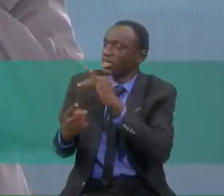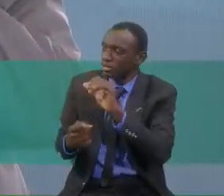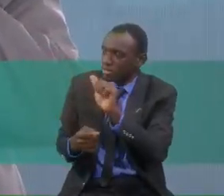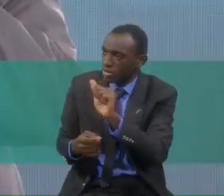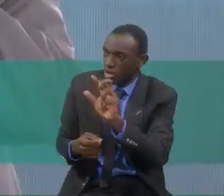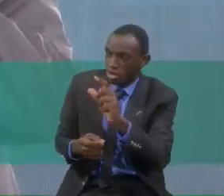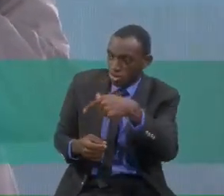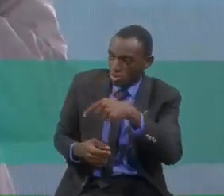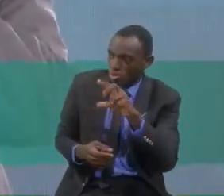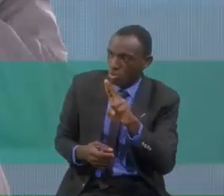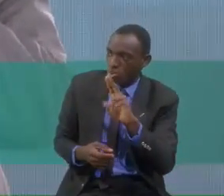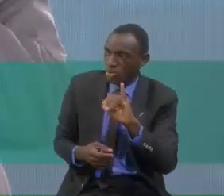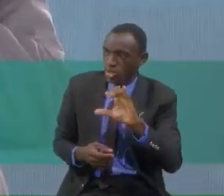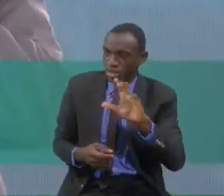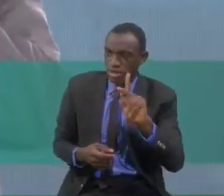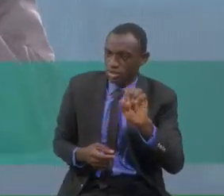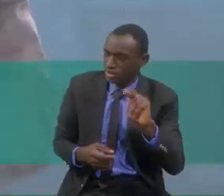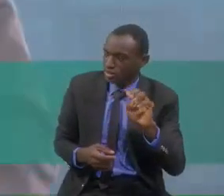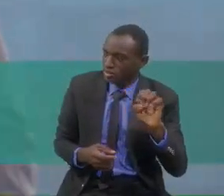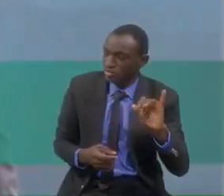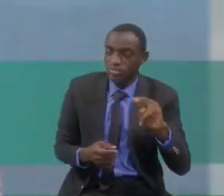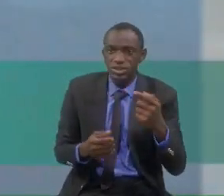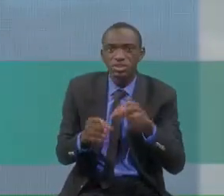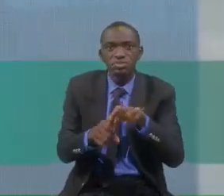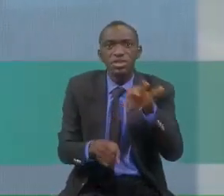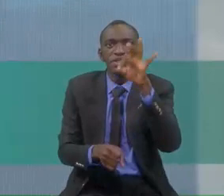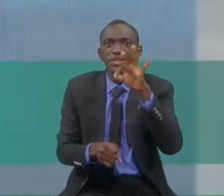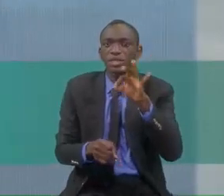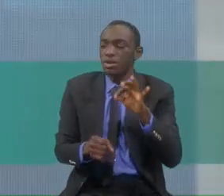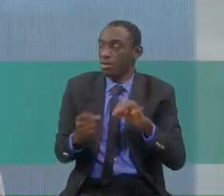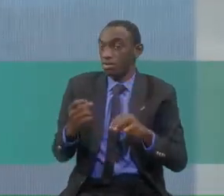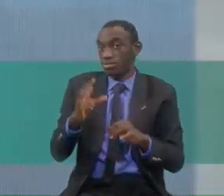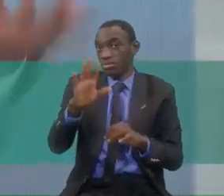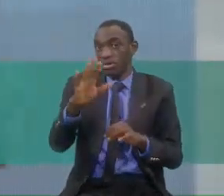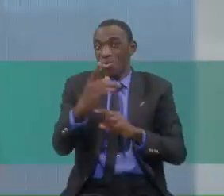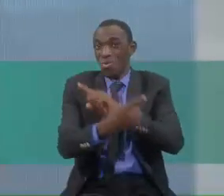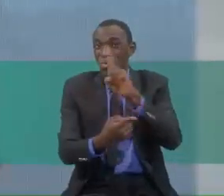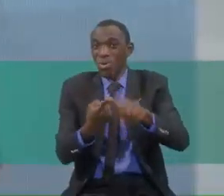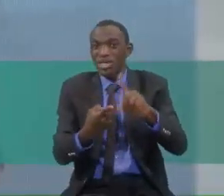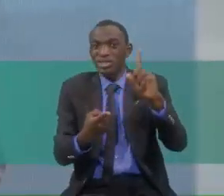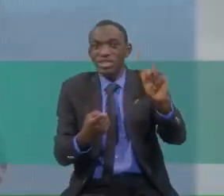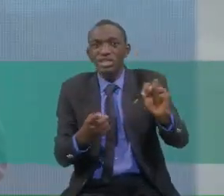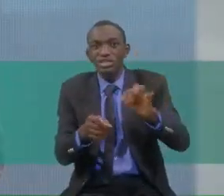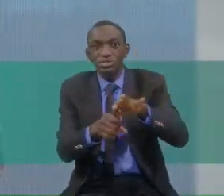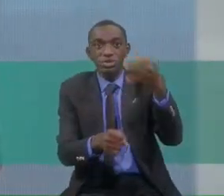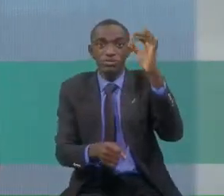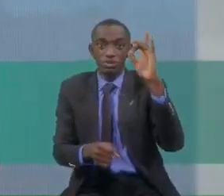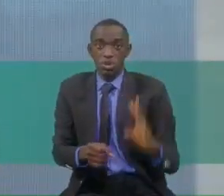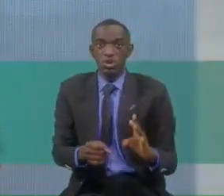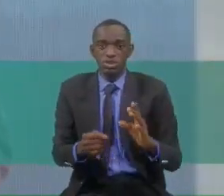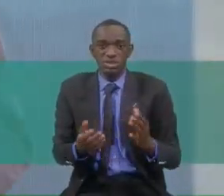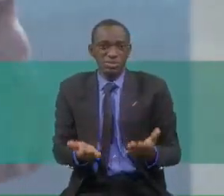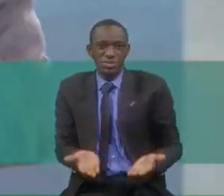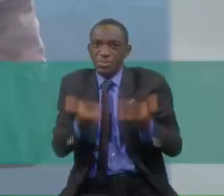confession. When the quickening spirit comes, it quickens us. We have